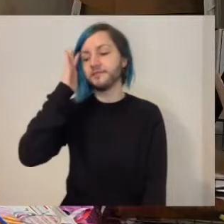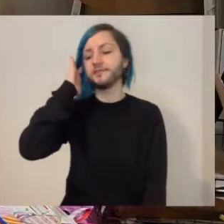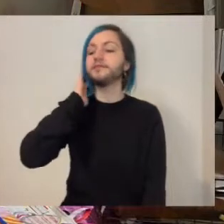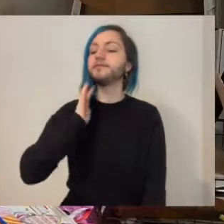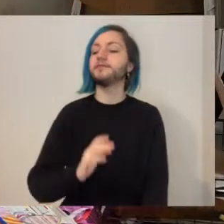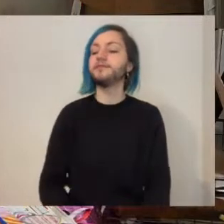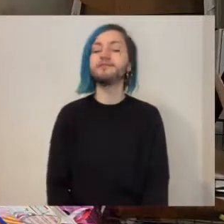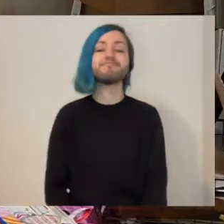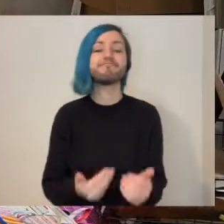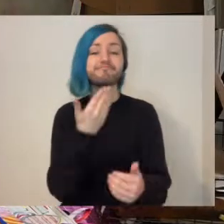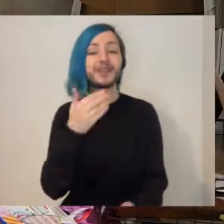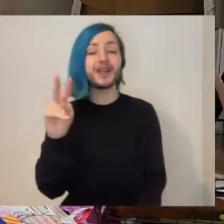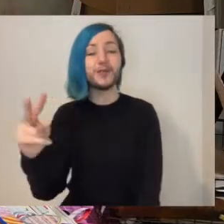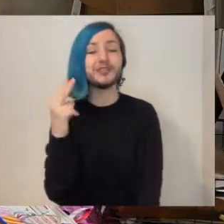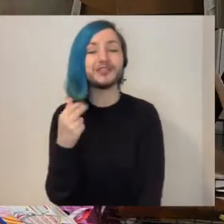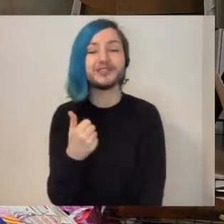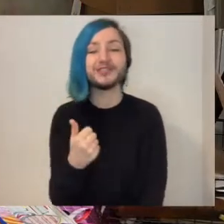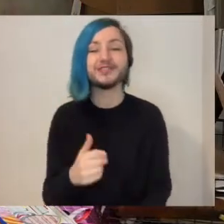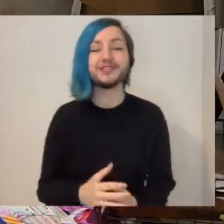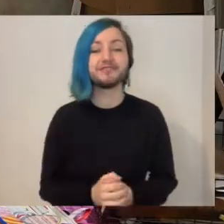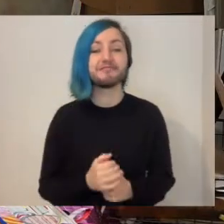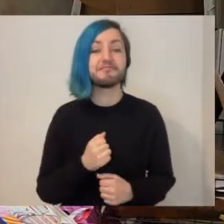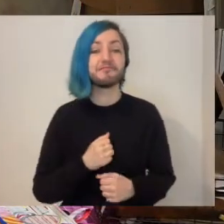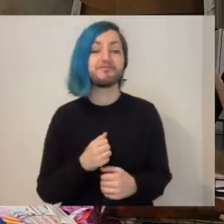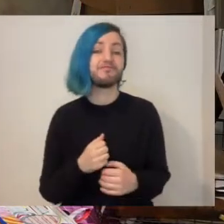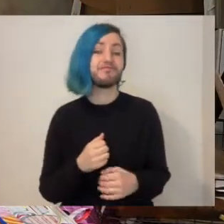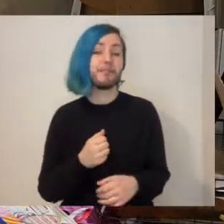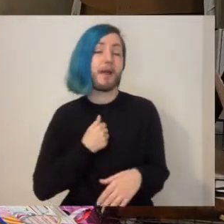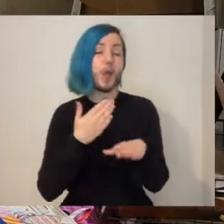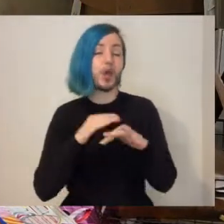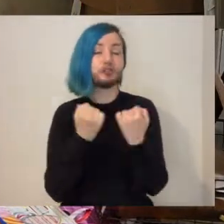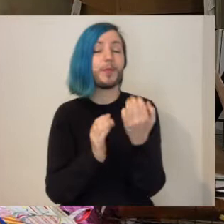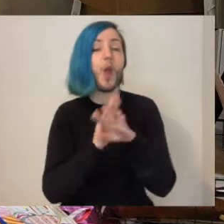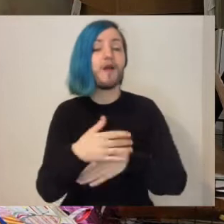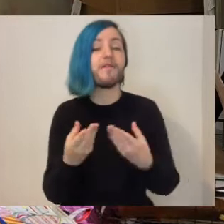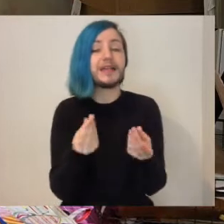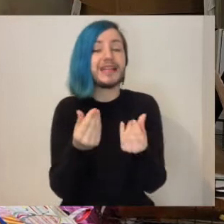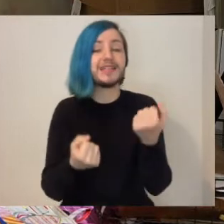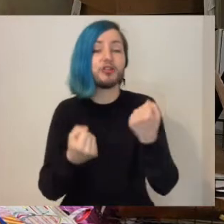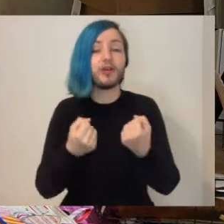Thank you for watching my workshop on the textiles truck.